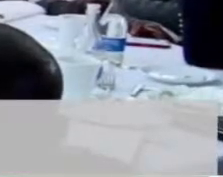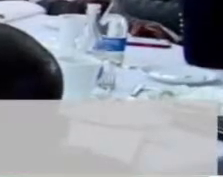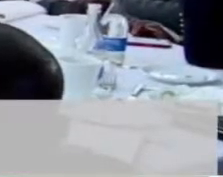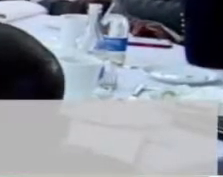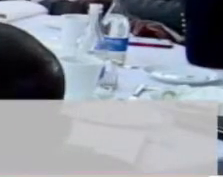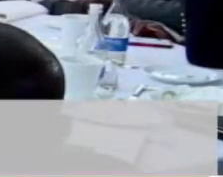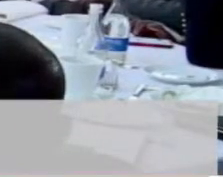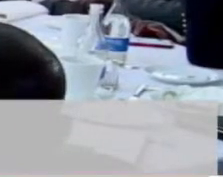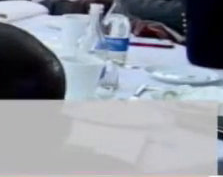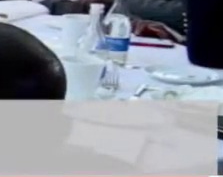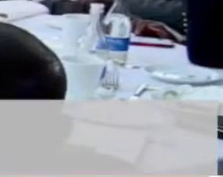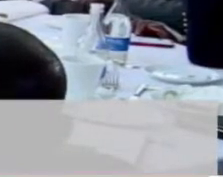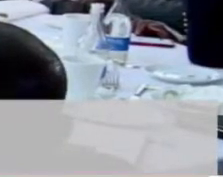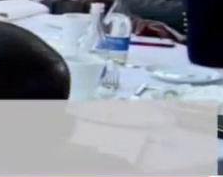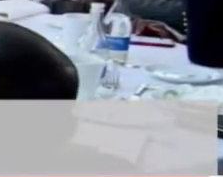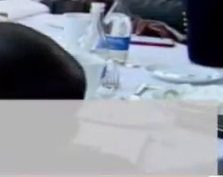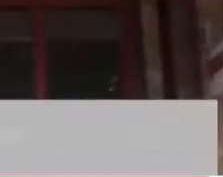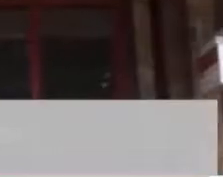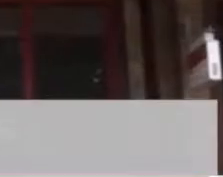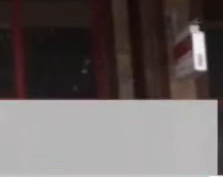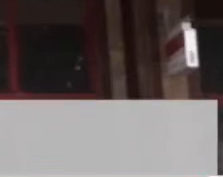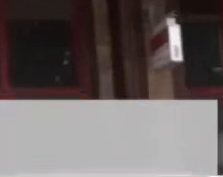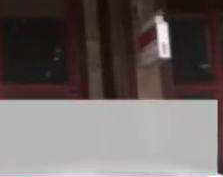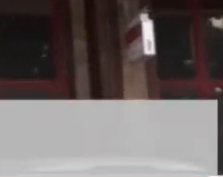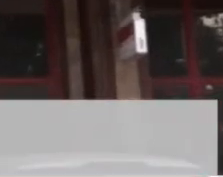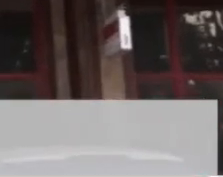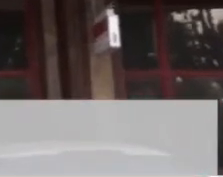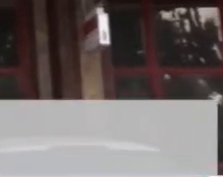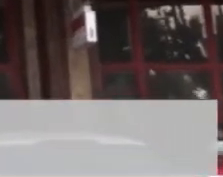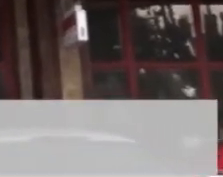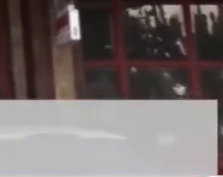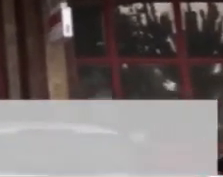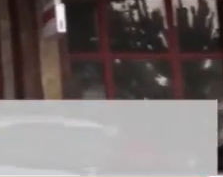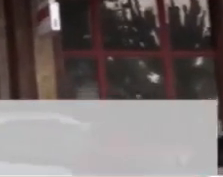records a 14% rise in half-year pre-tax profits. We have the details.